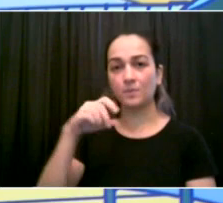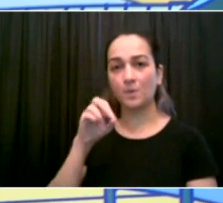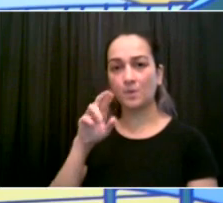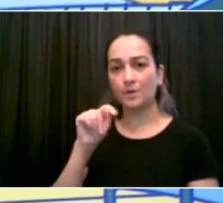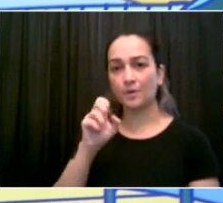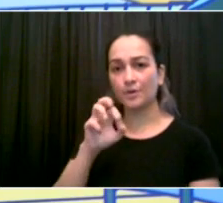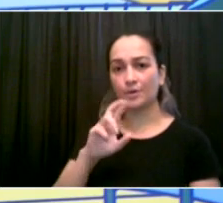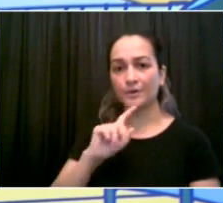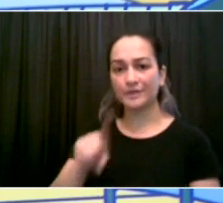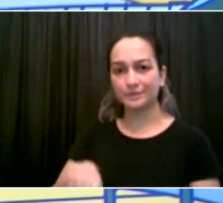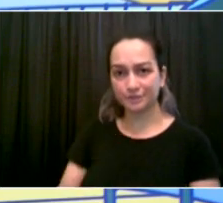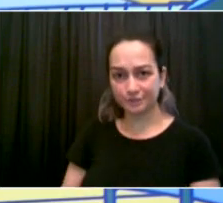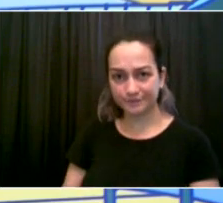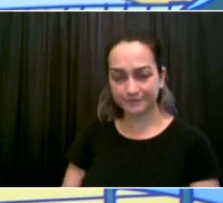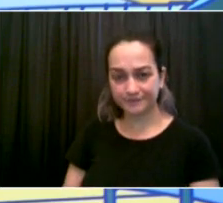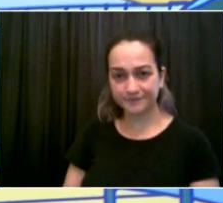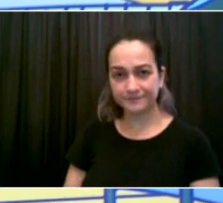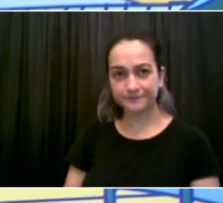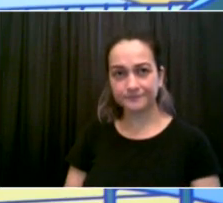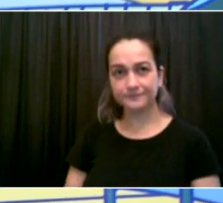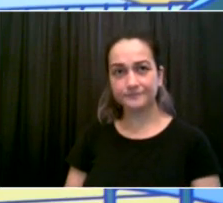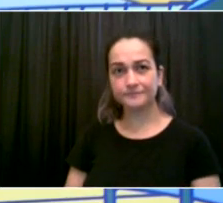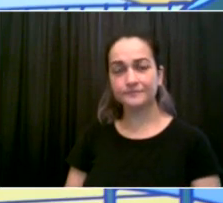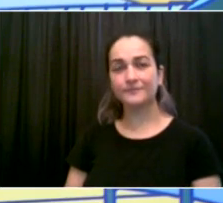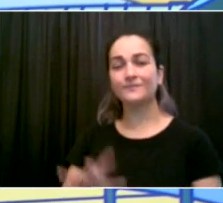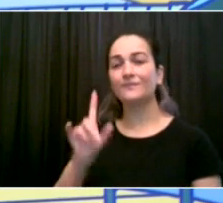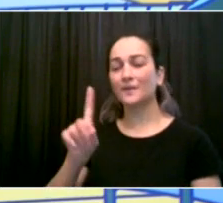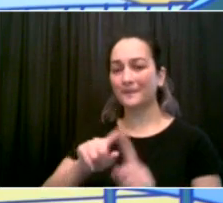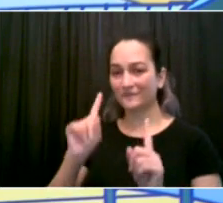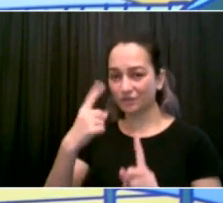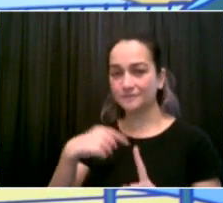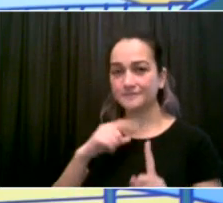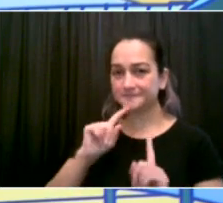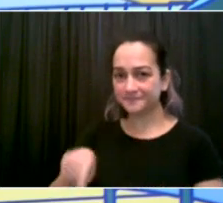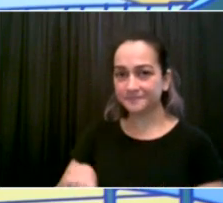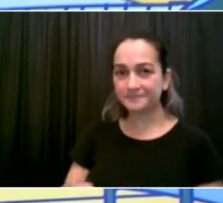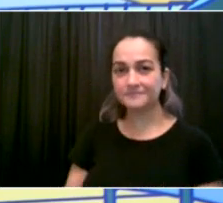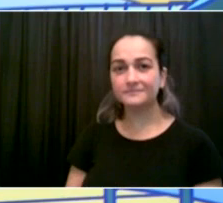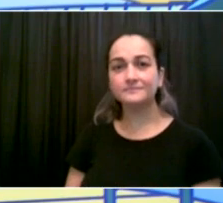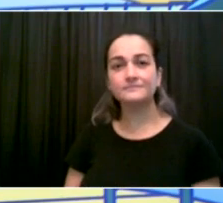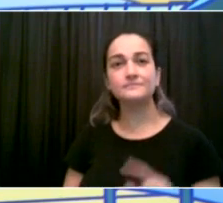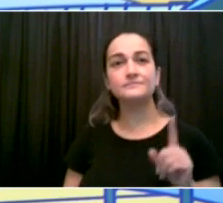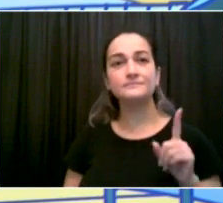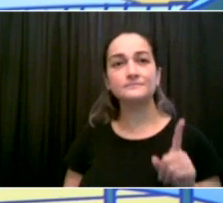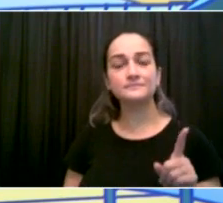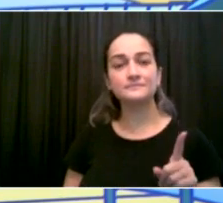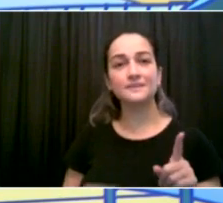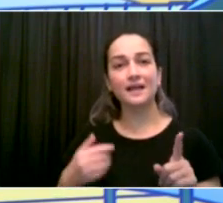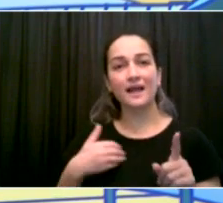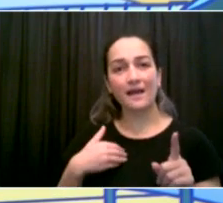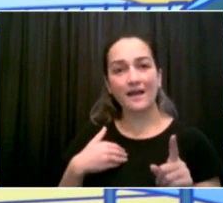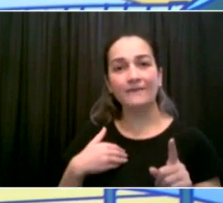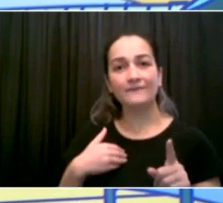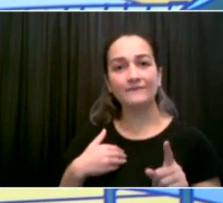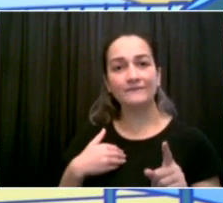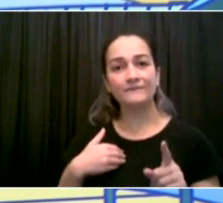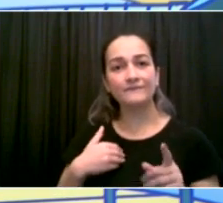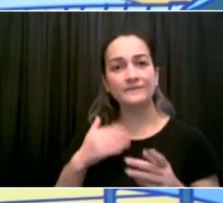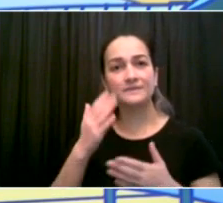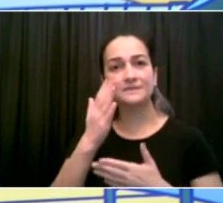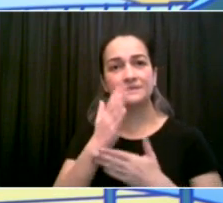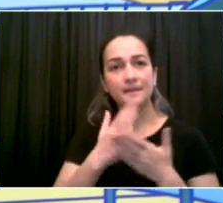and we're going to be filling in a few more blanks in the next few days because there's still a couple of issues being worked out. We're still a few weeks out from the beginning of school,